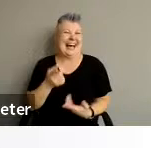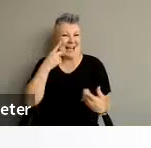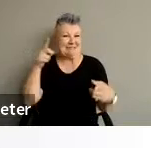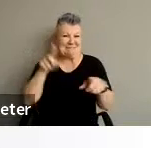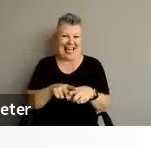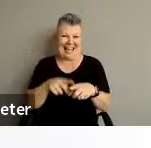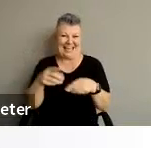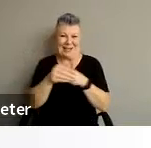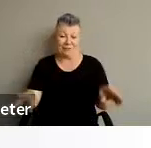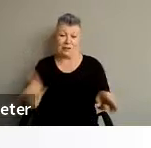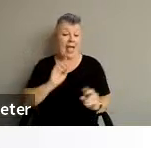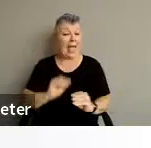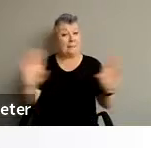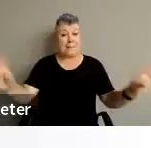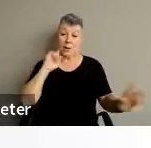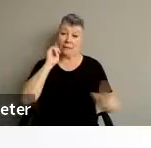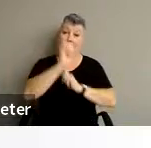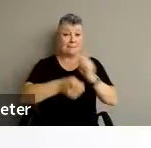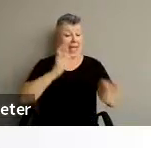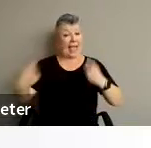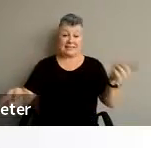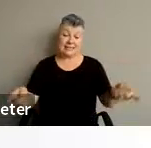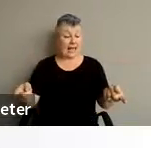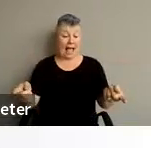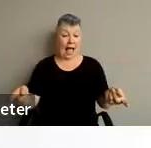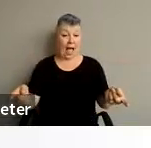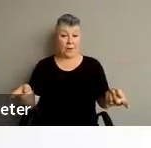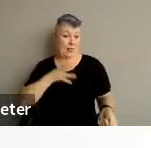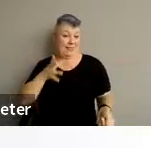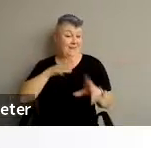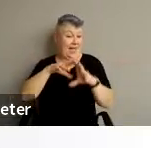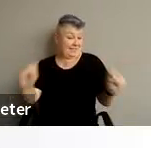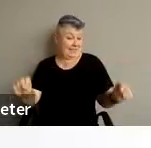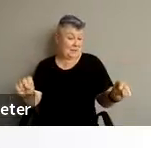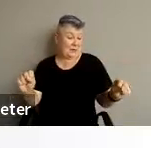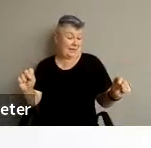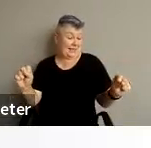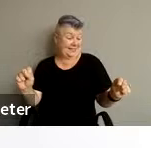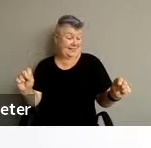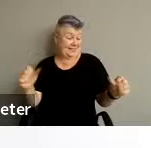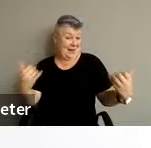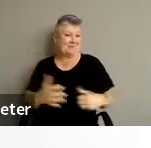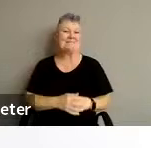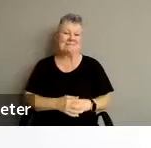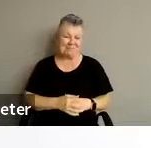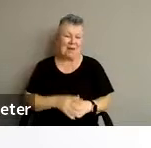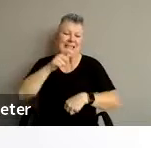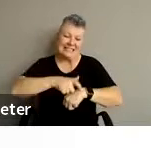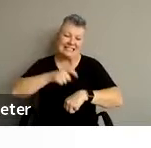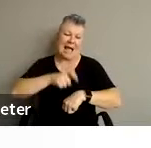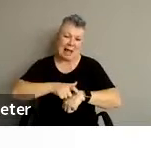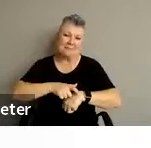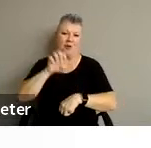Yes, so it is that time of year for my extended school year and summer program update.